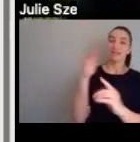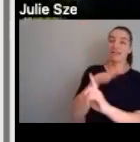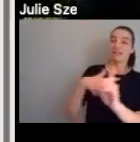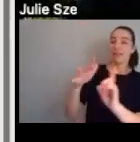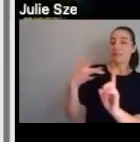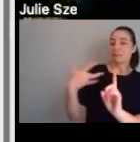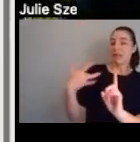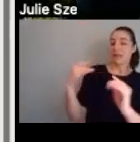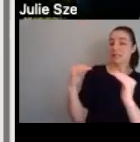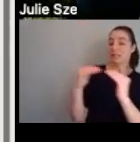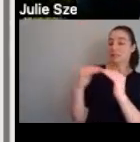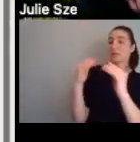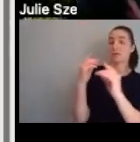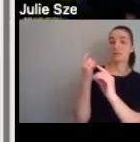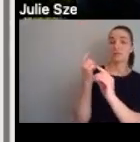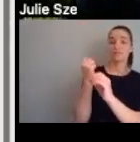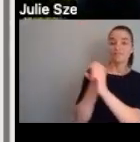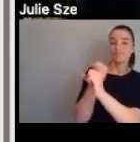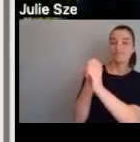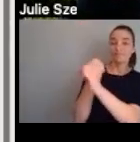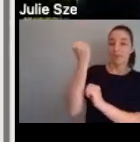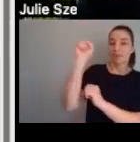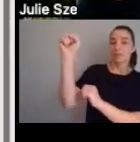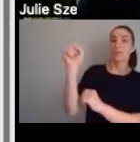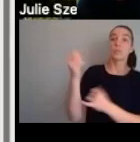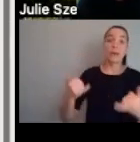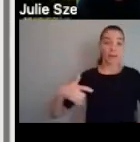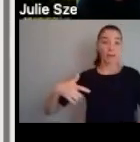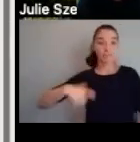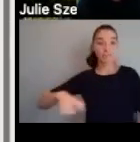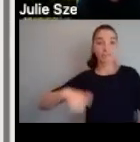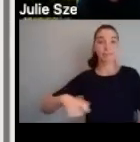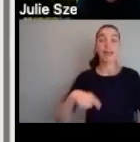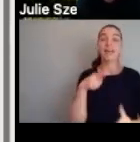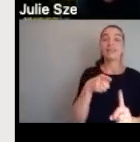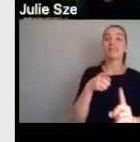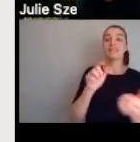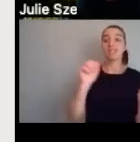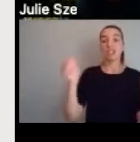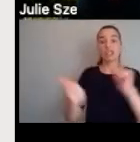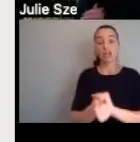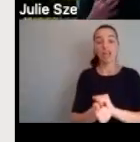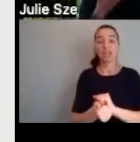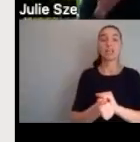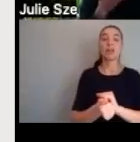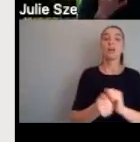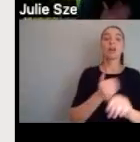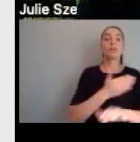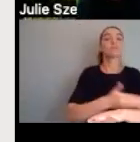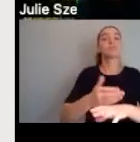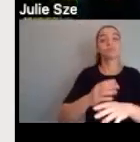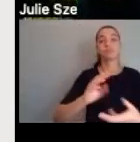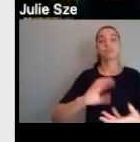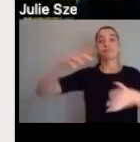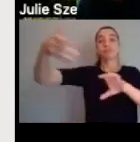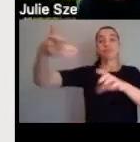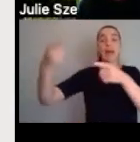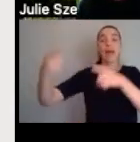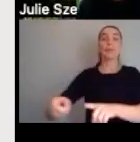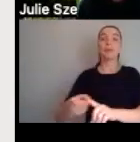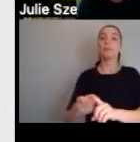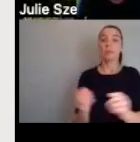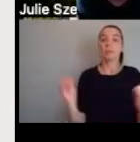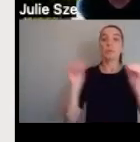summit right now, is that climate change will expand and magnify the inequality. Um, many of you are already familiar with